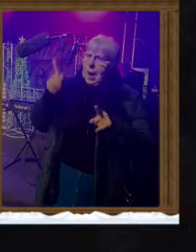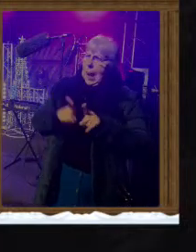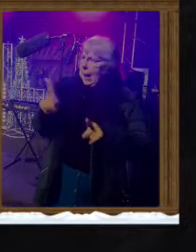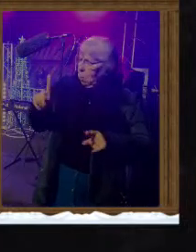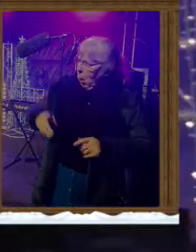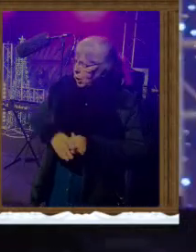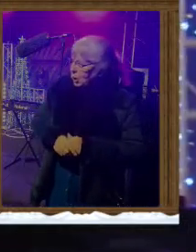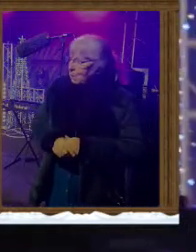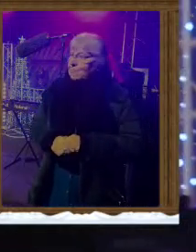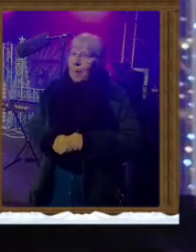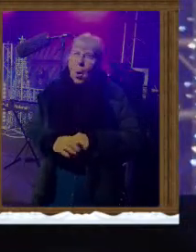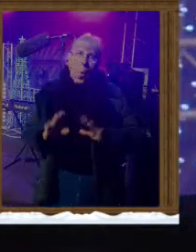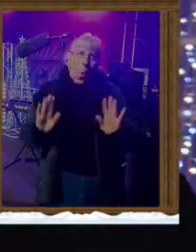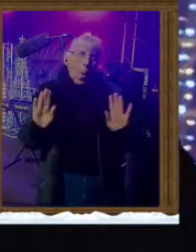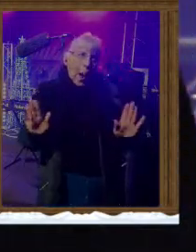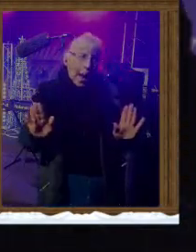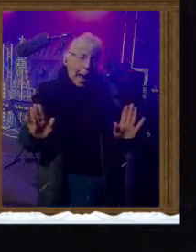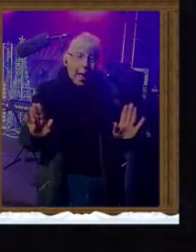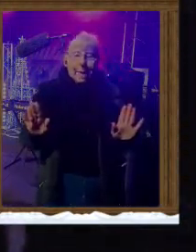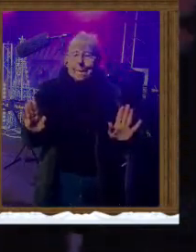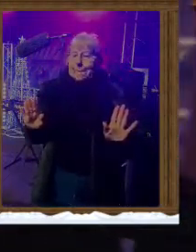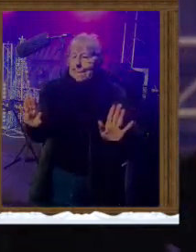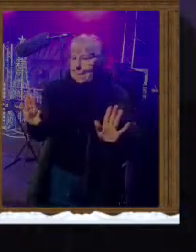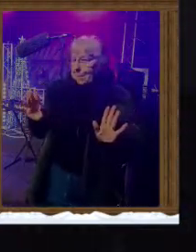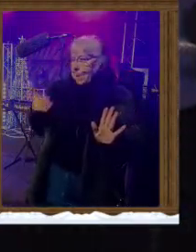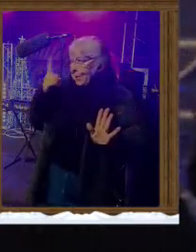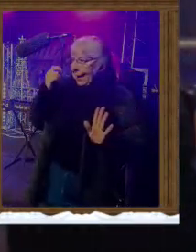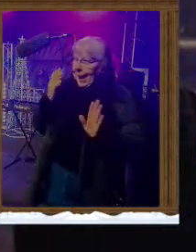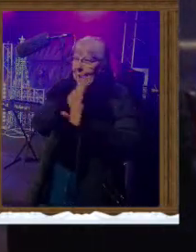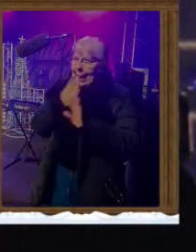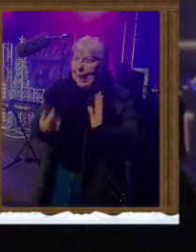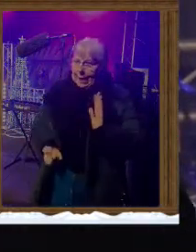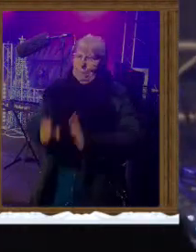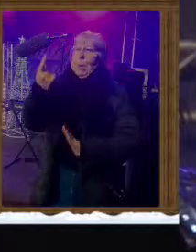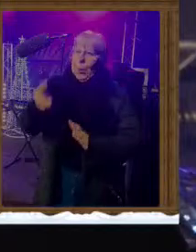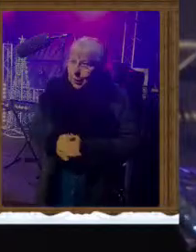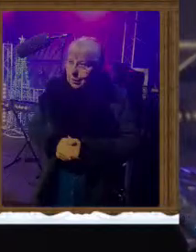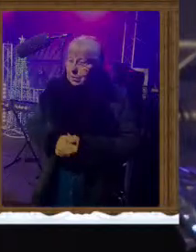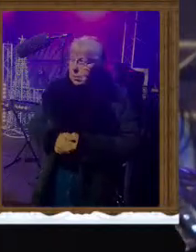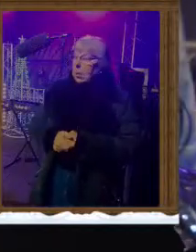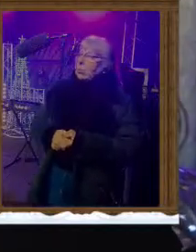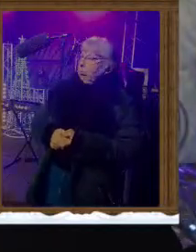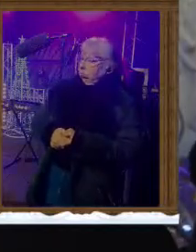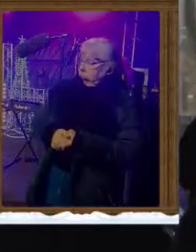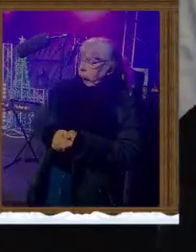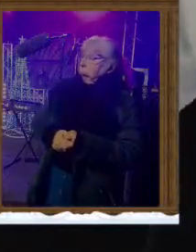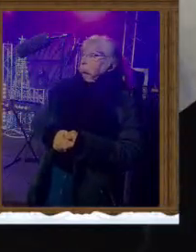buddy? Well, they can hide in unexpected places. Oh.